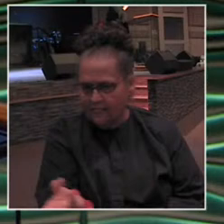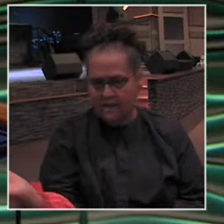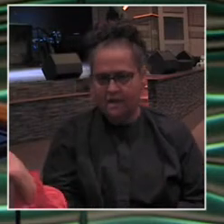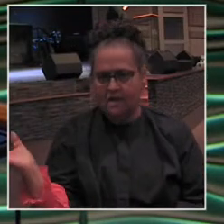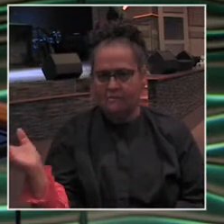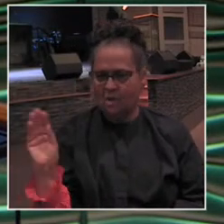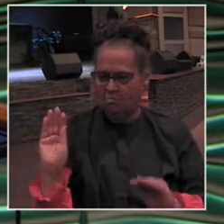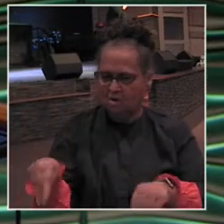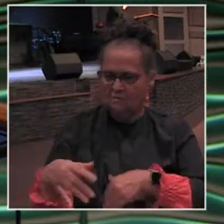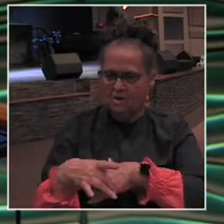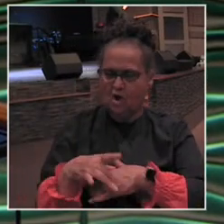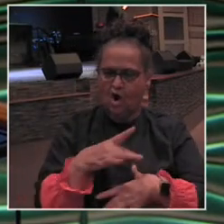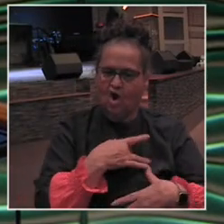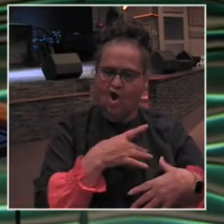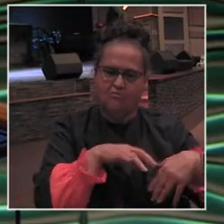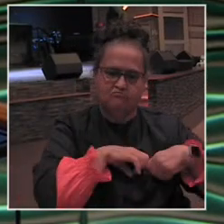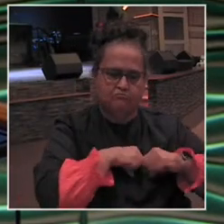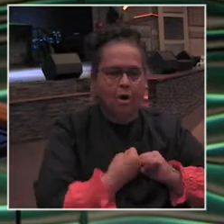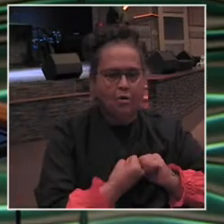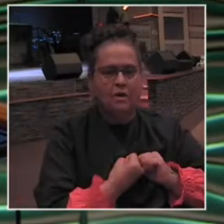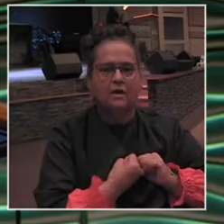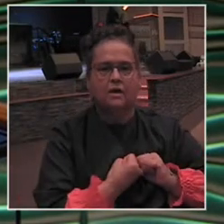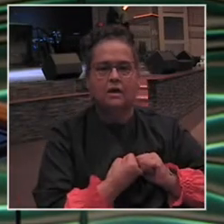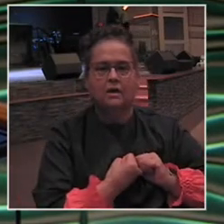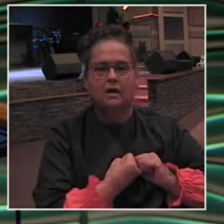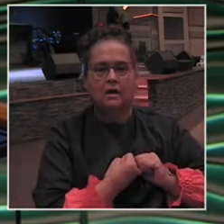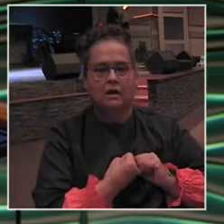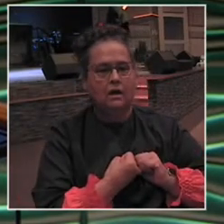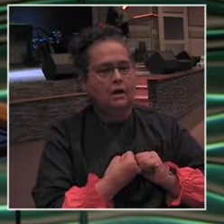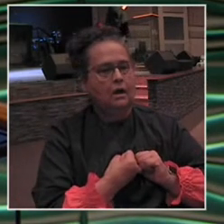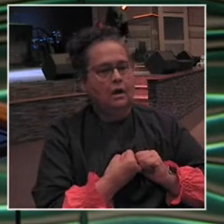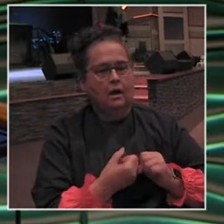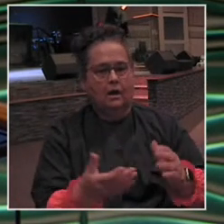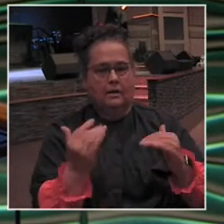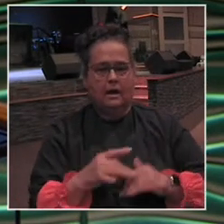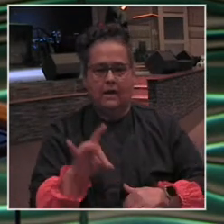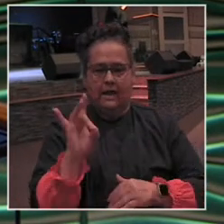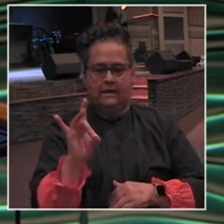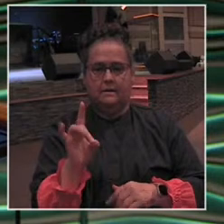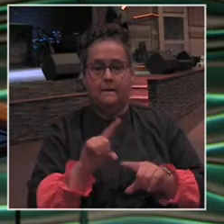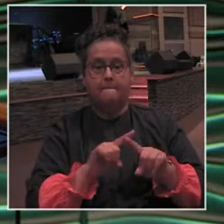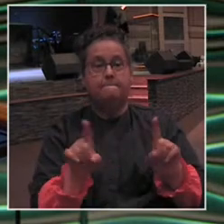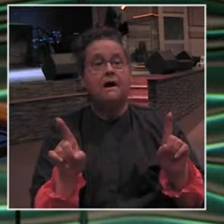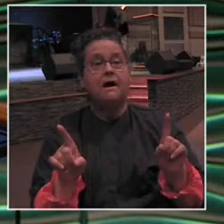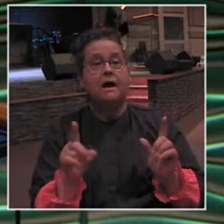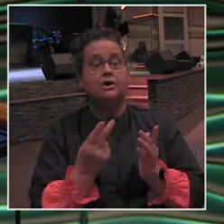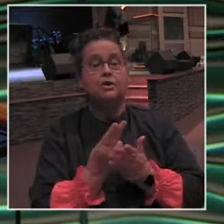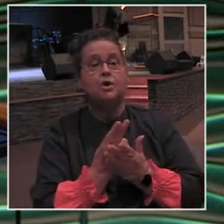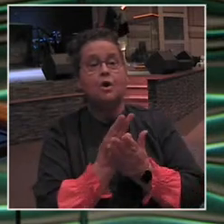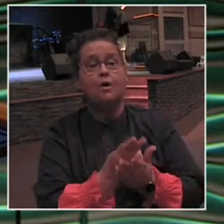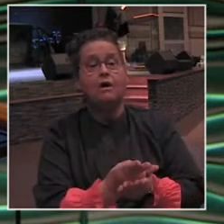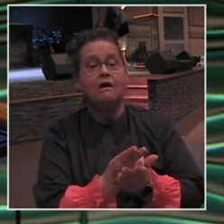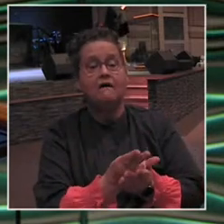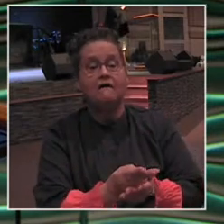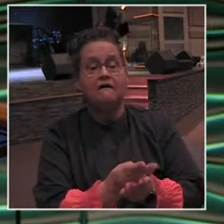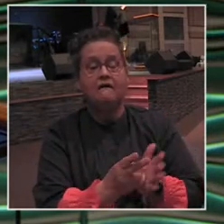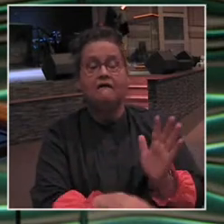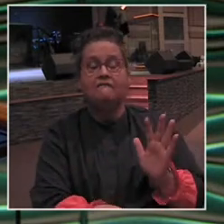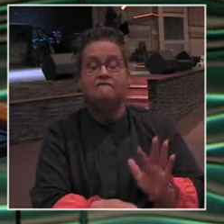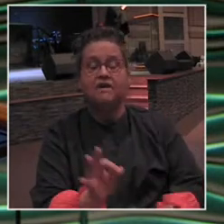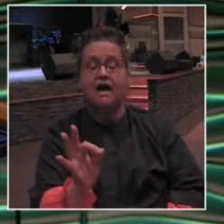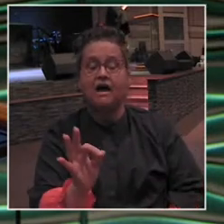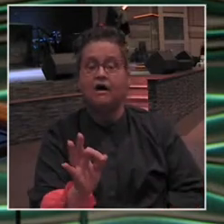them on the earth, and it broke his heart." But we skip to verse 8, and it says, "But Noah found